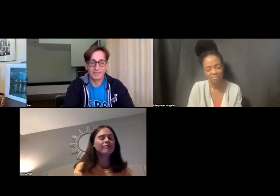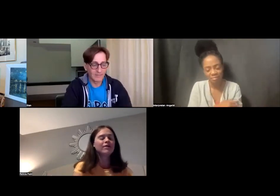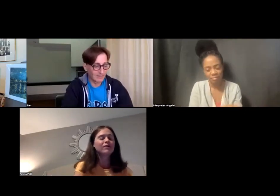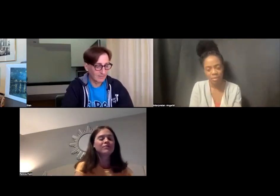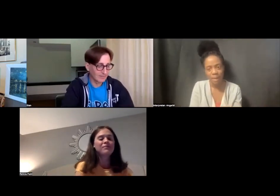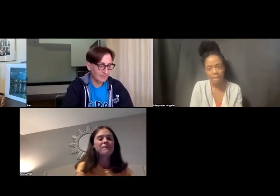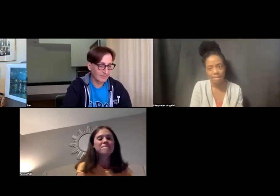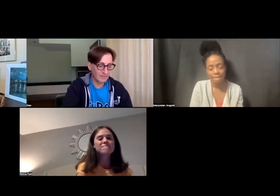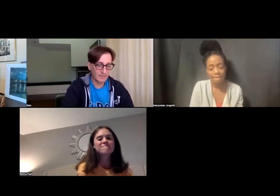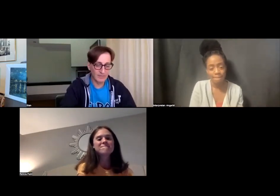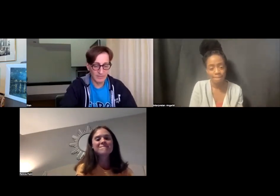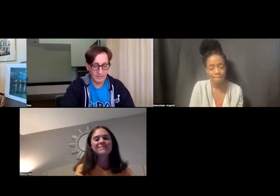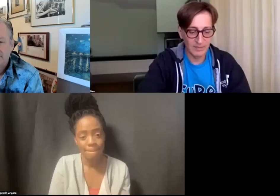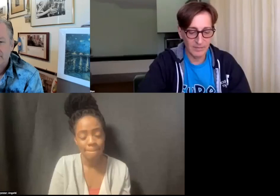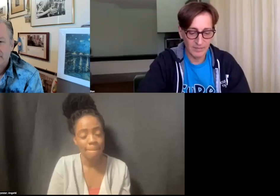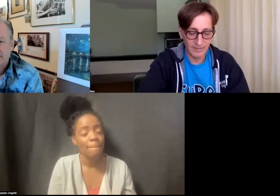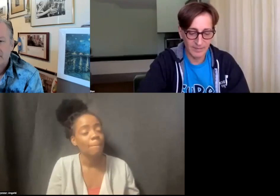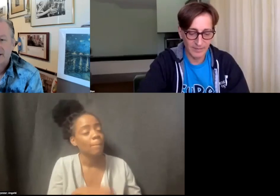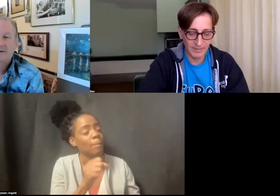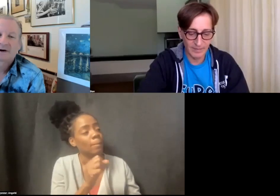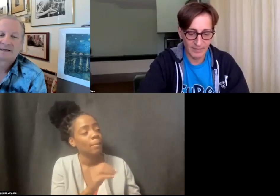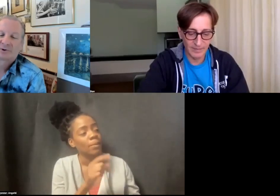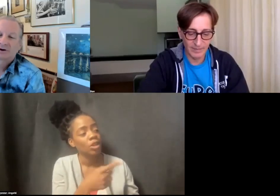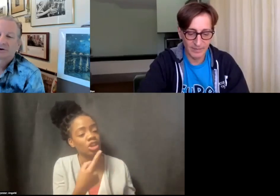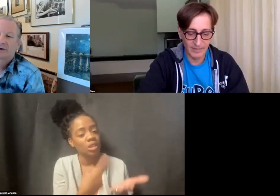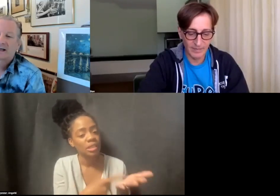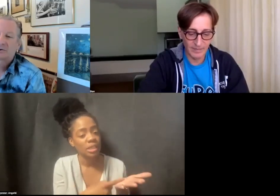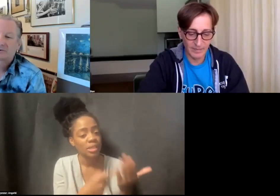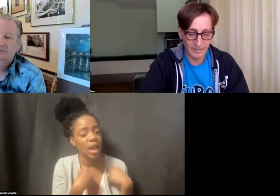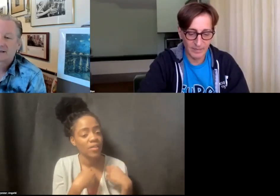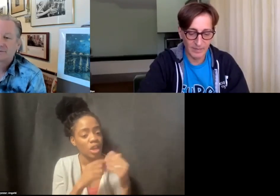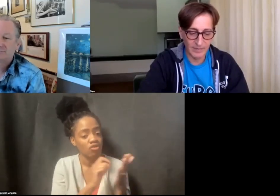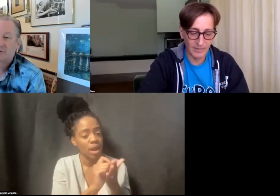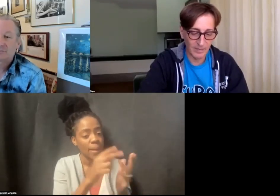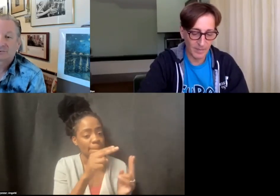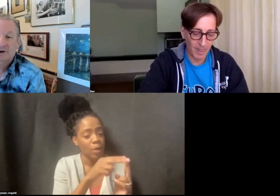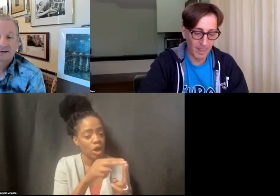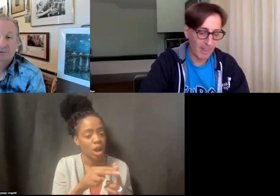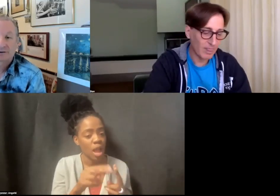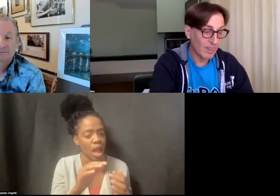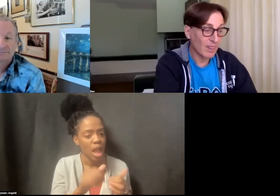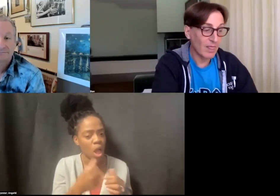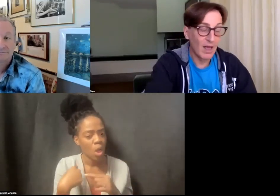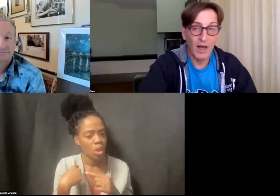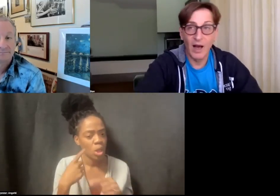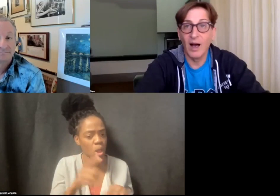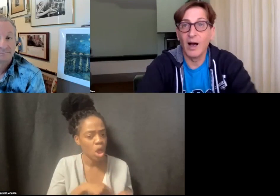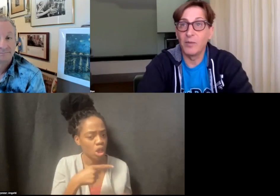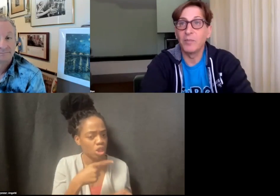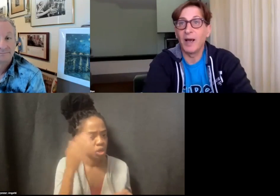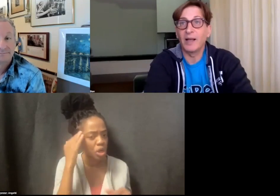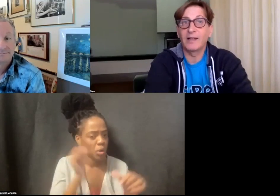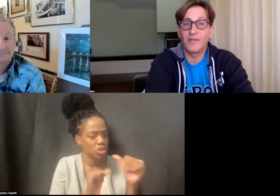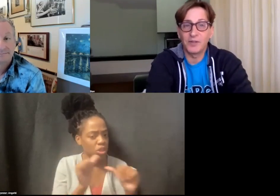So you've talked about having a writing partner. How long have you known your writing partner?